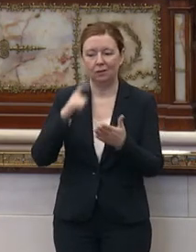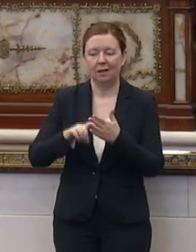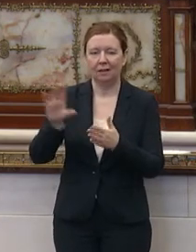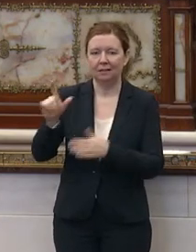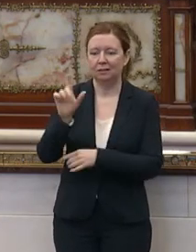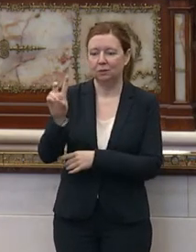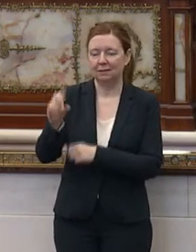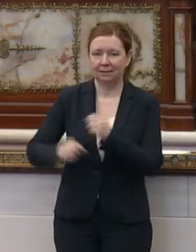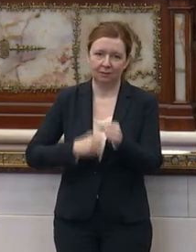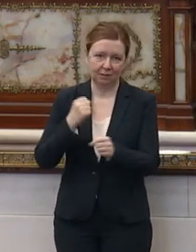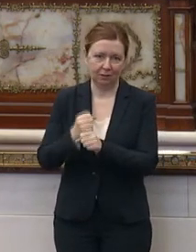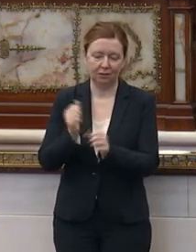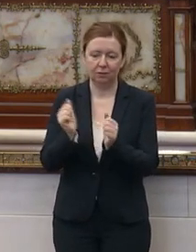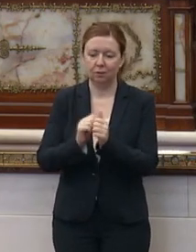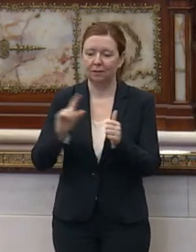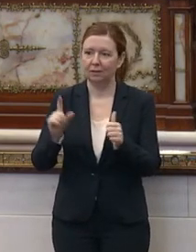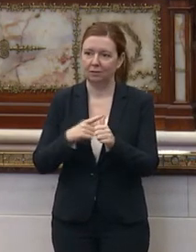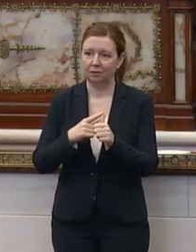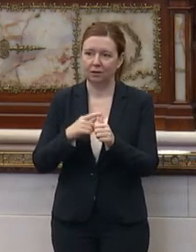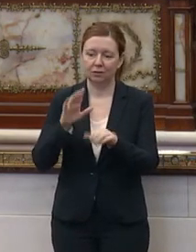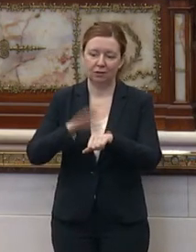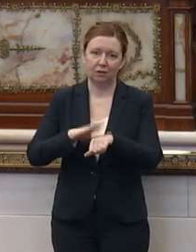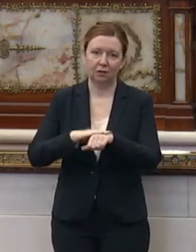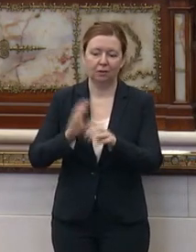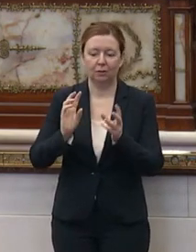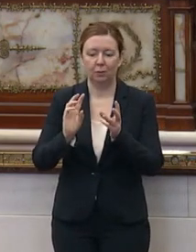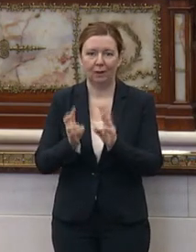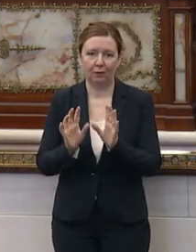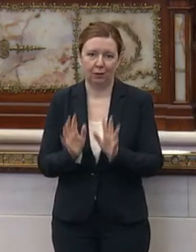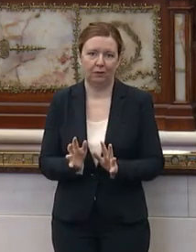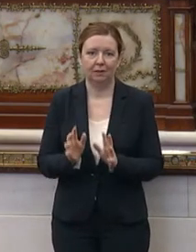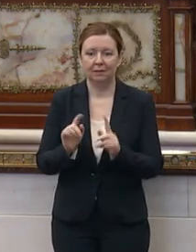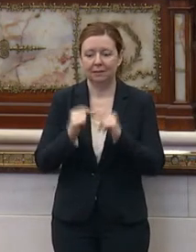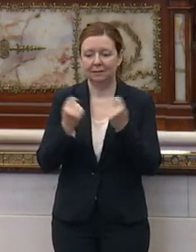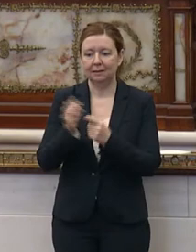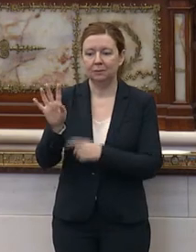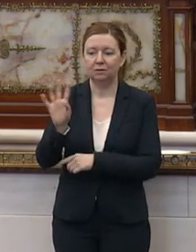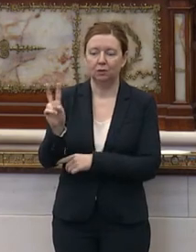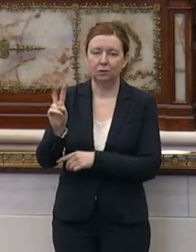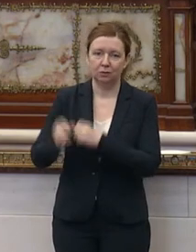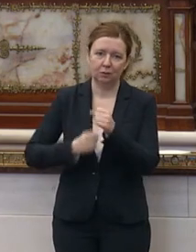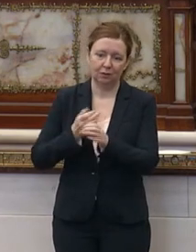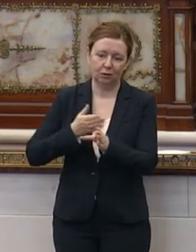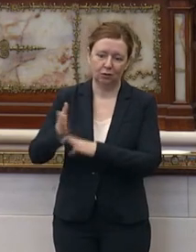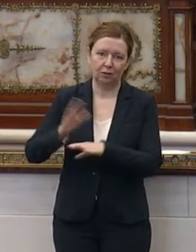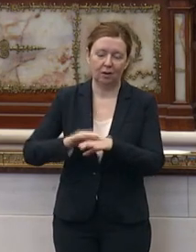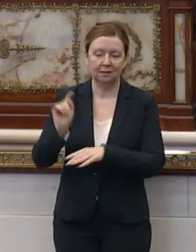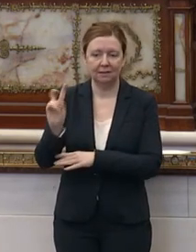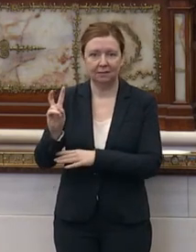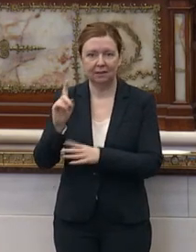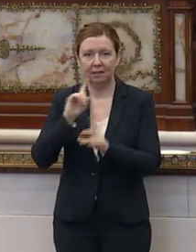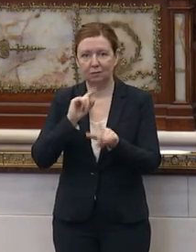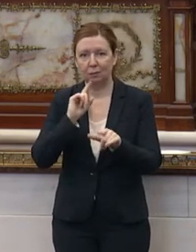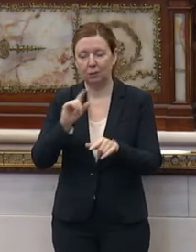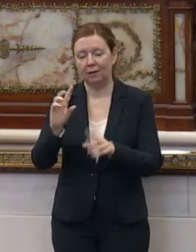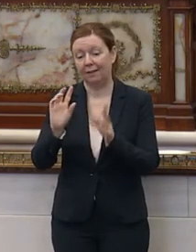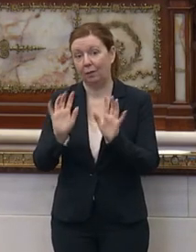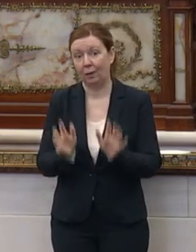his 27 years with the First Alert Weather Team and his 42-year career on television reporting the